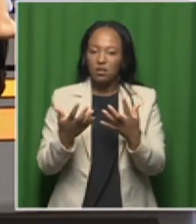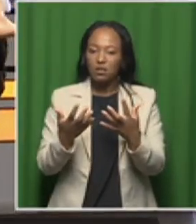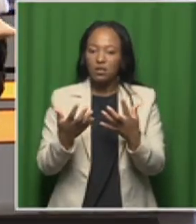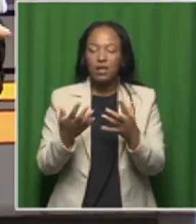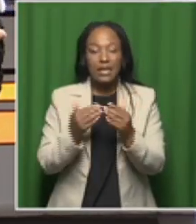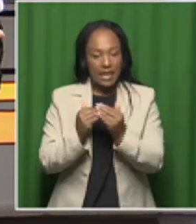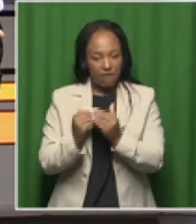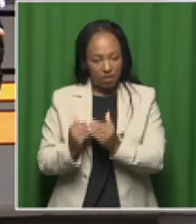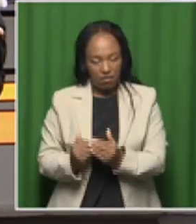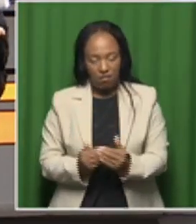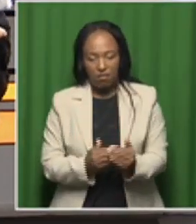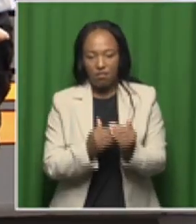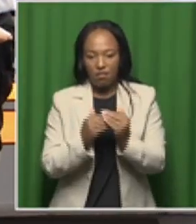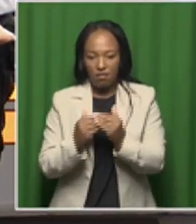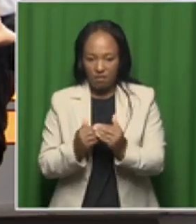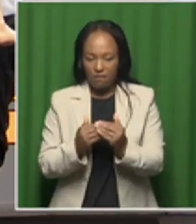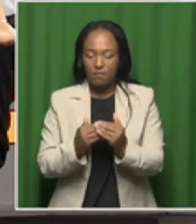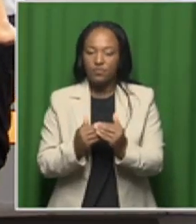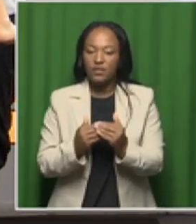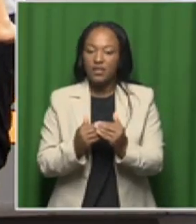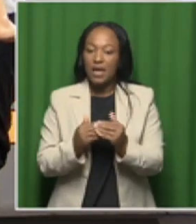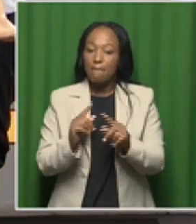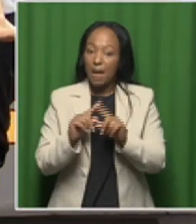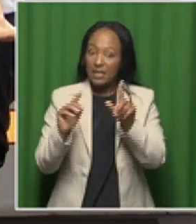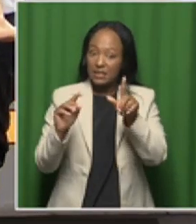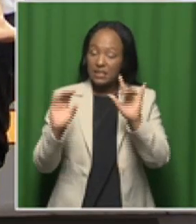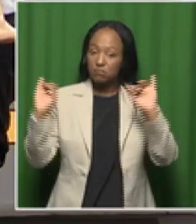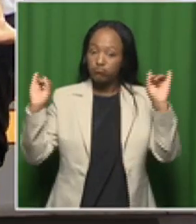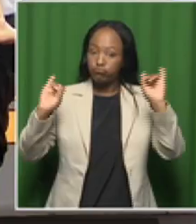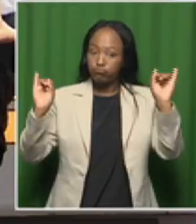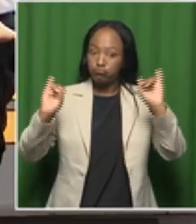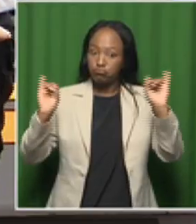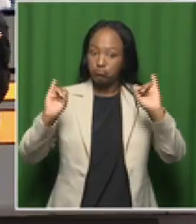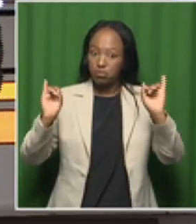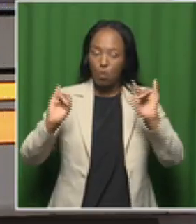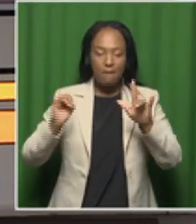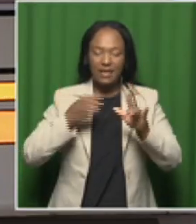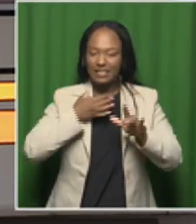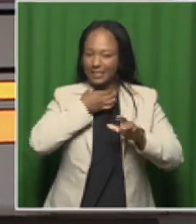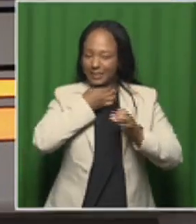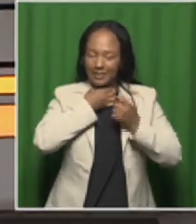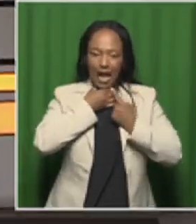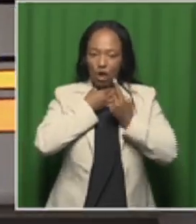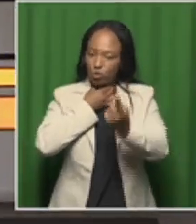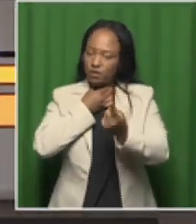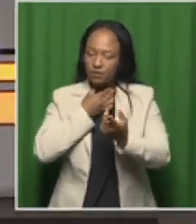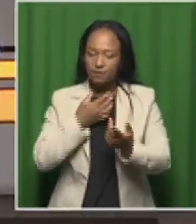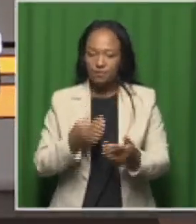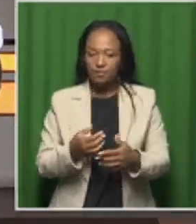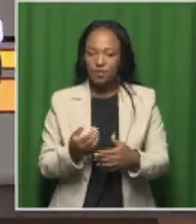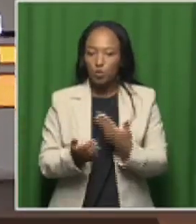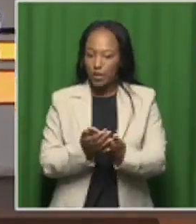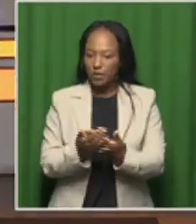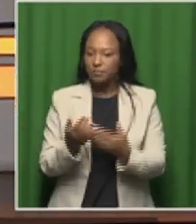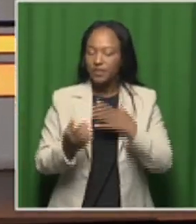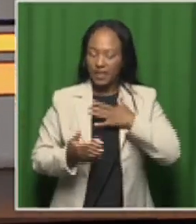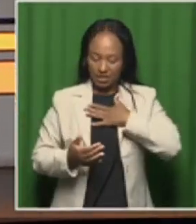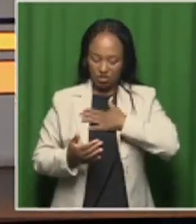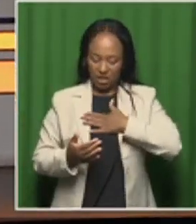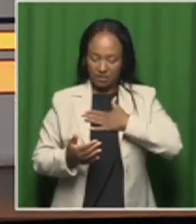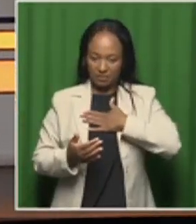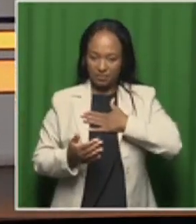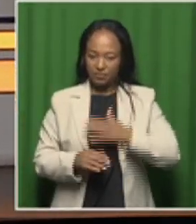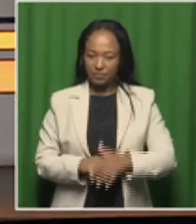very careful as well. Okay. But the agency here, we need to remove the obstruction. Okay. Okay. You can also do the chest thrust on the